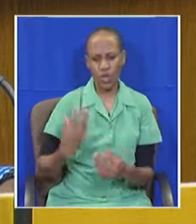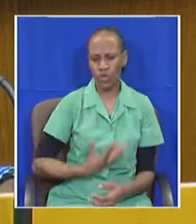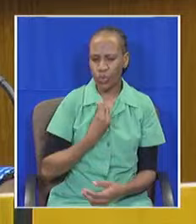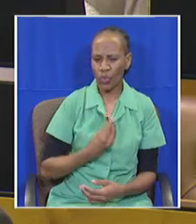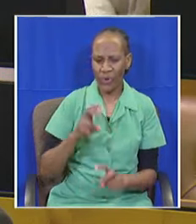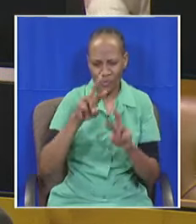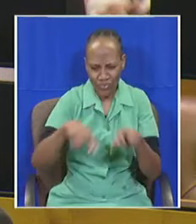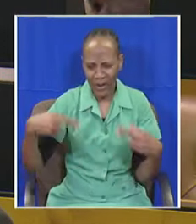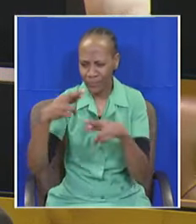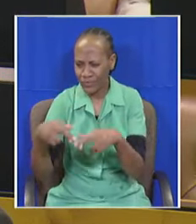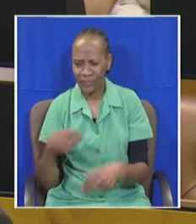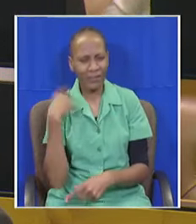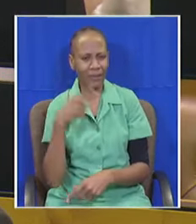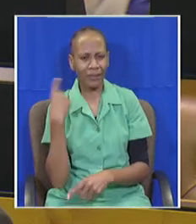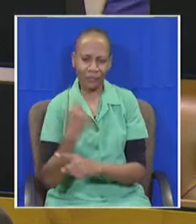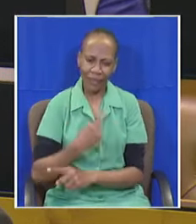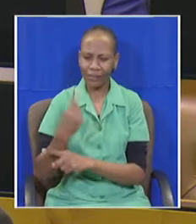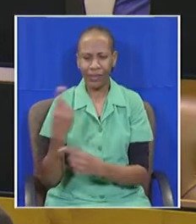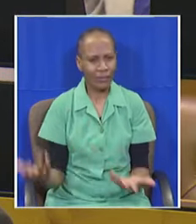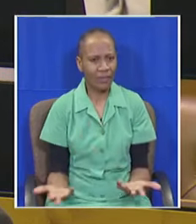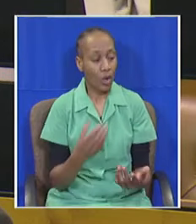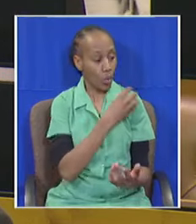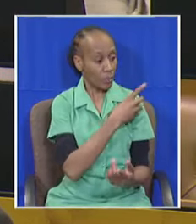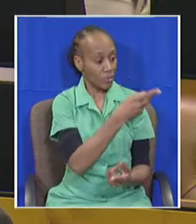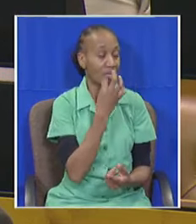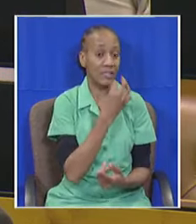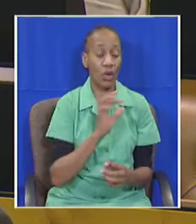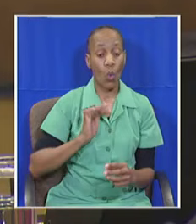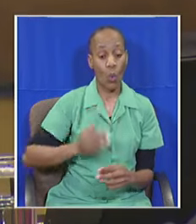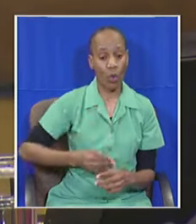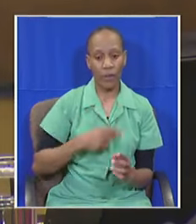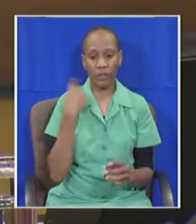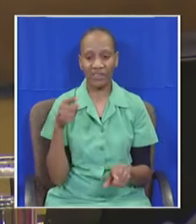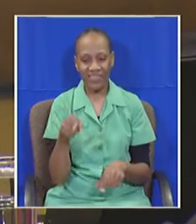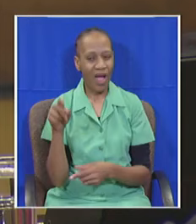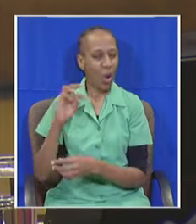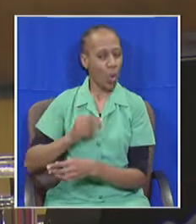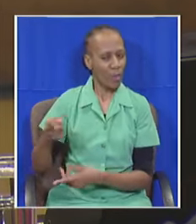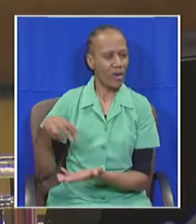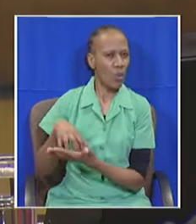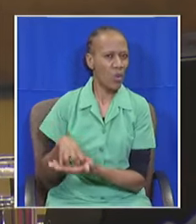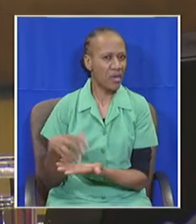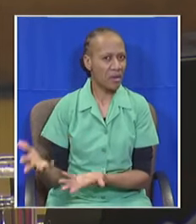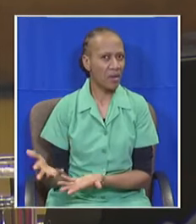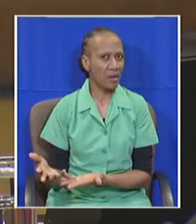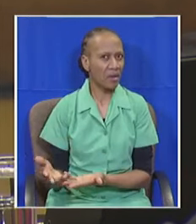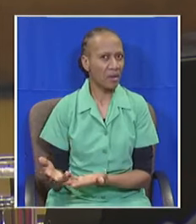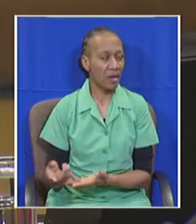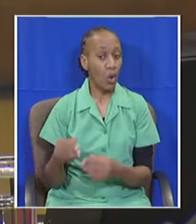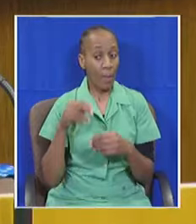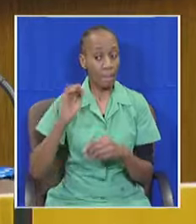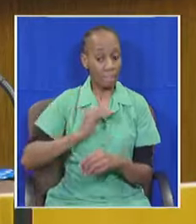on a daily basis. And the minister says that woman who was killed, she was weak. And that's why she's probably howling at me today, because she does not care about